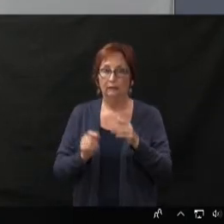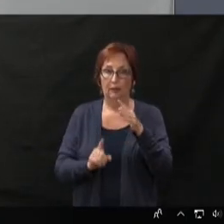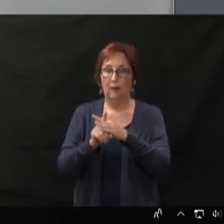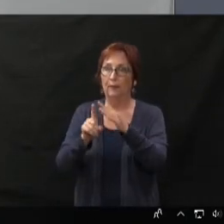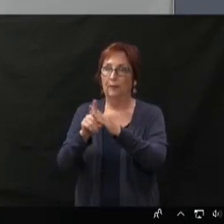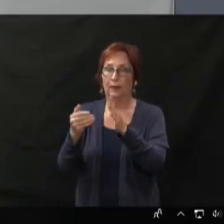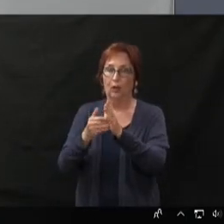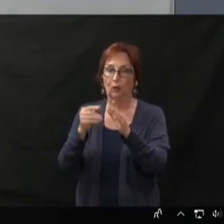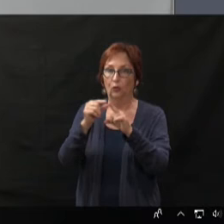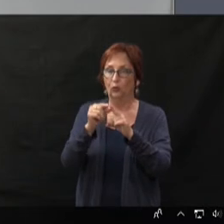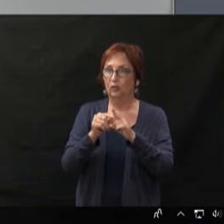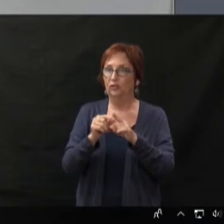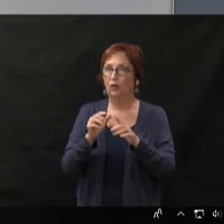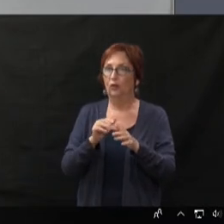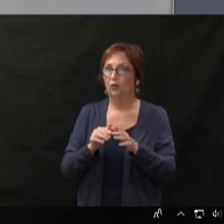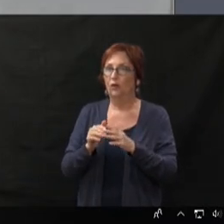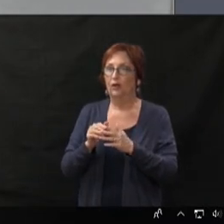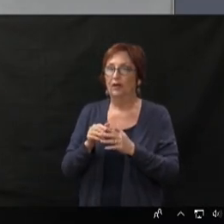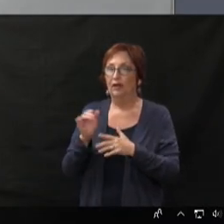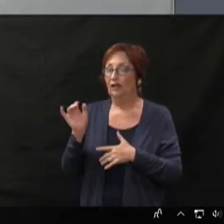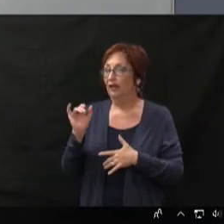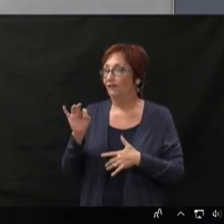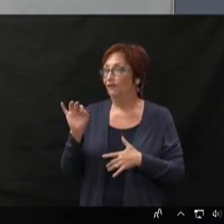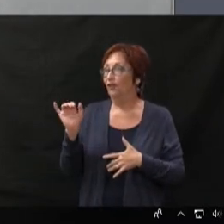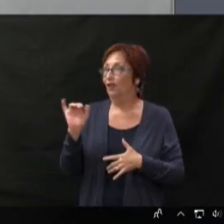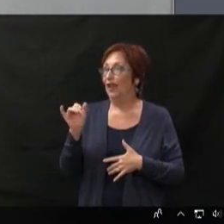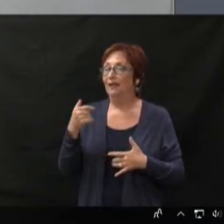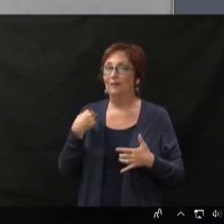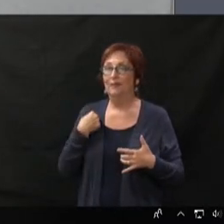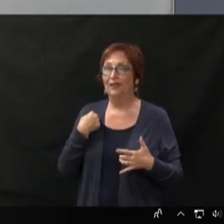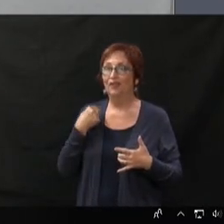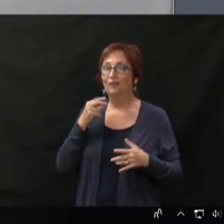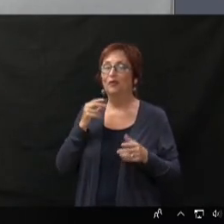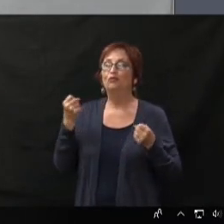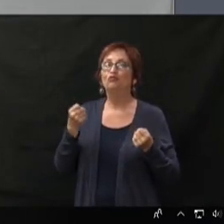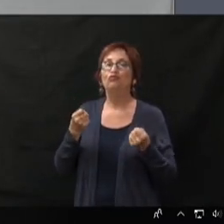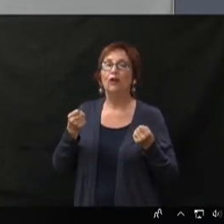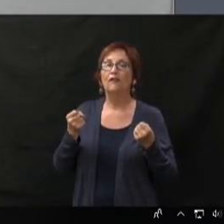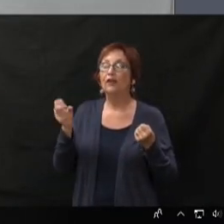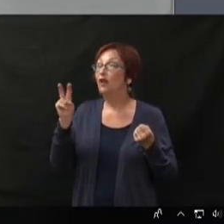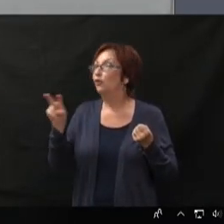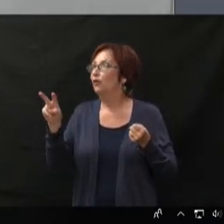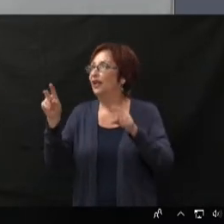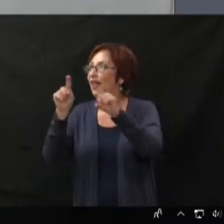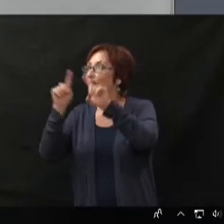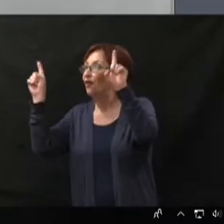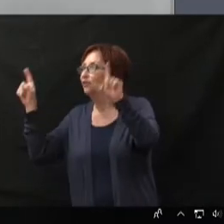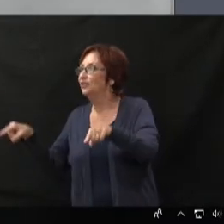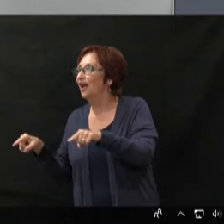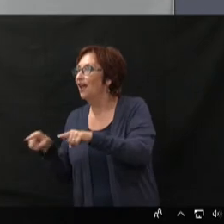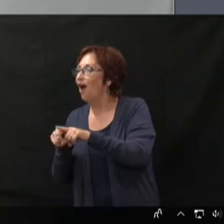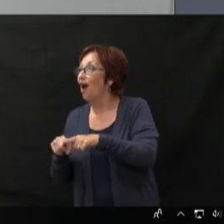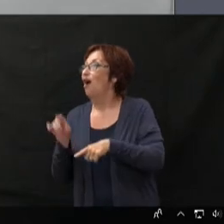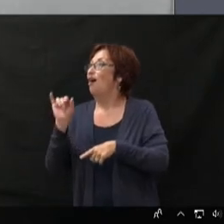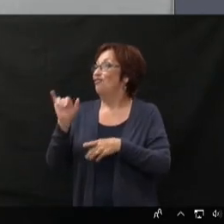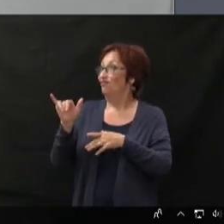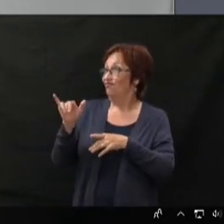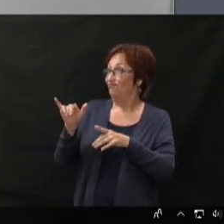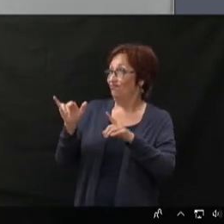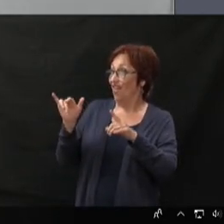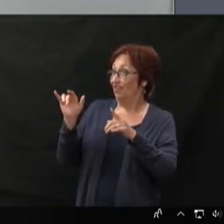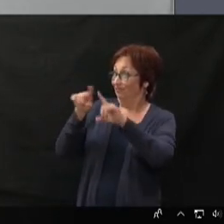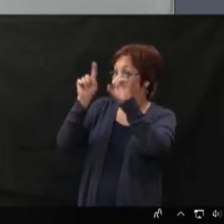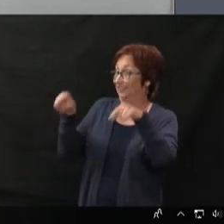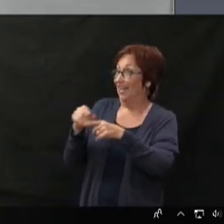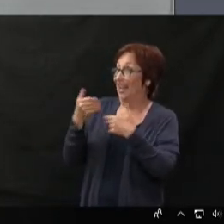cool. And if you're like me, you'll be driving down the street and you'll be reading signs and go, oh, that sign has a open and a closed